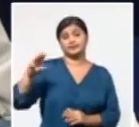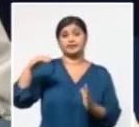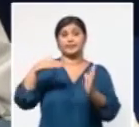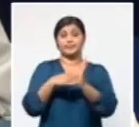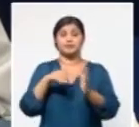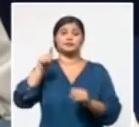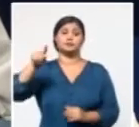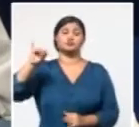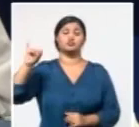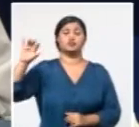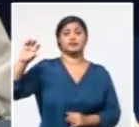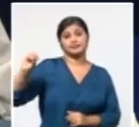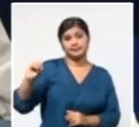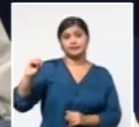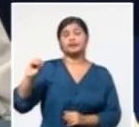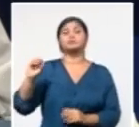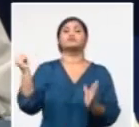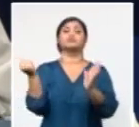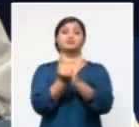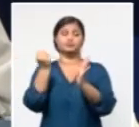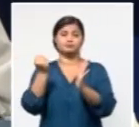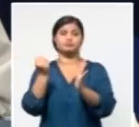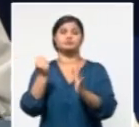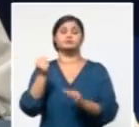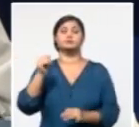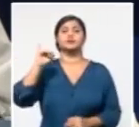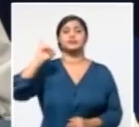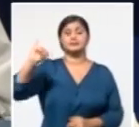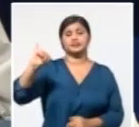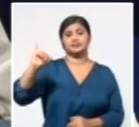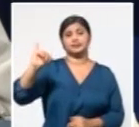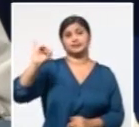1,713,160 confirmed cases and